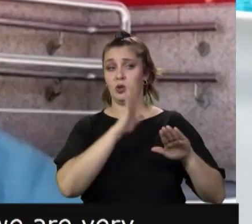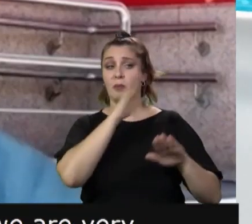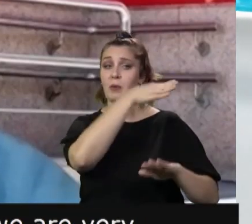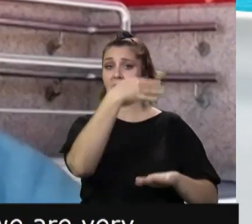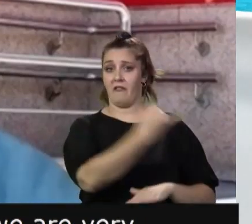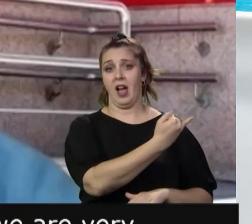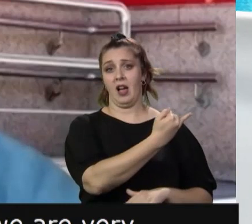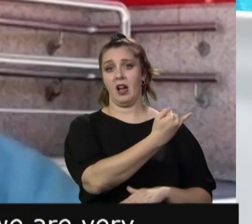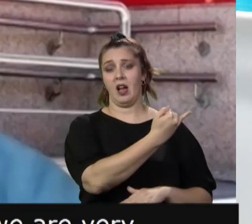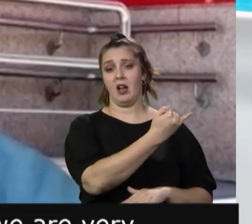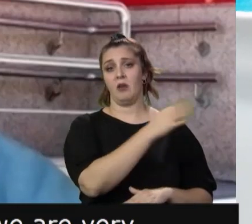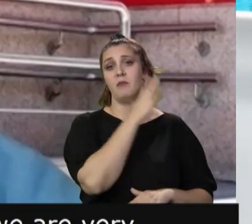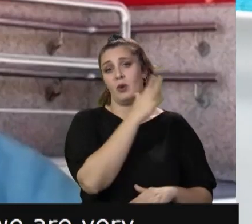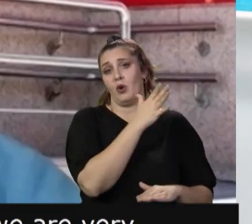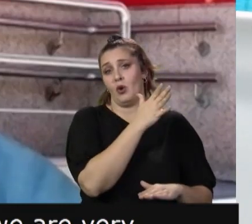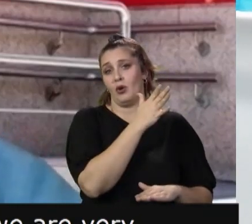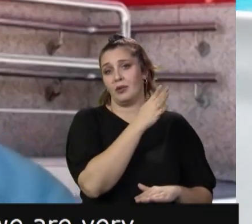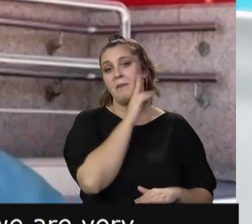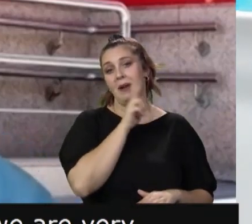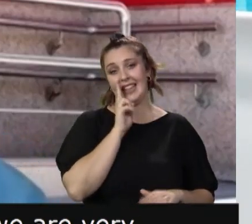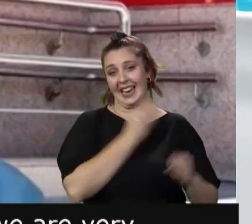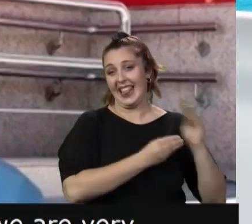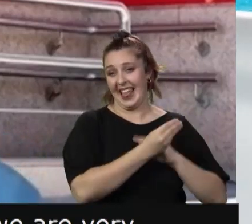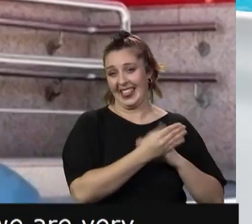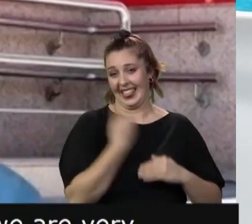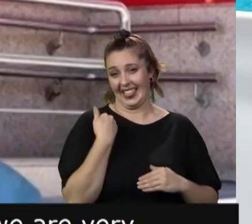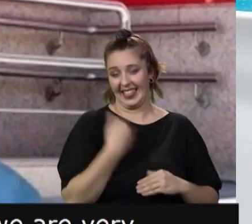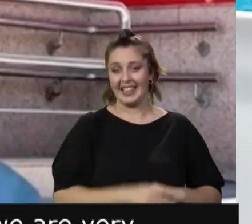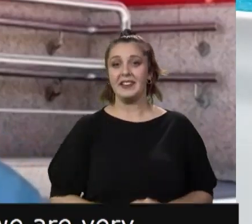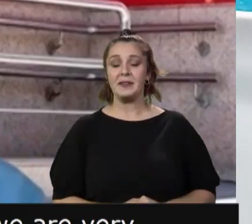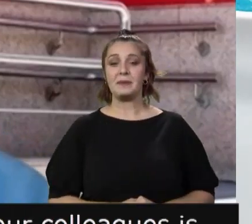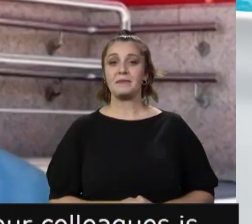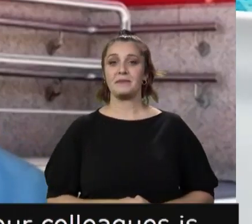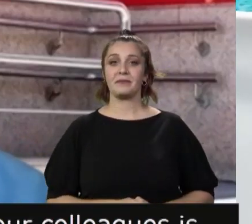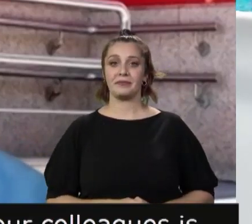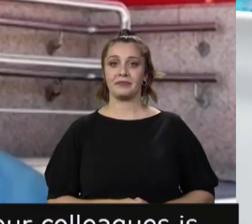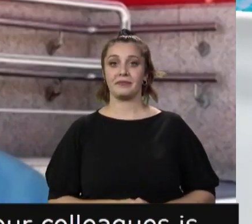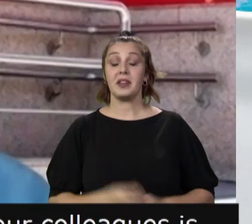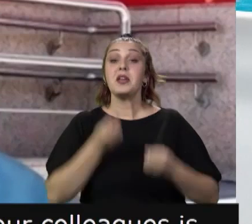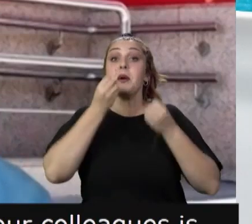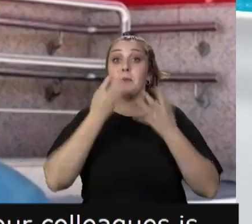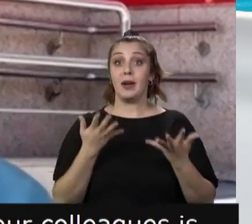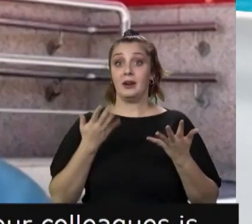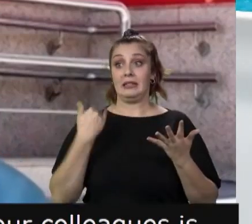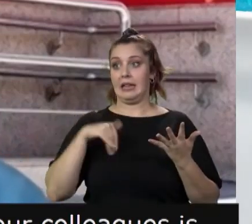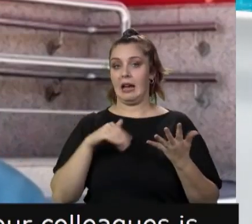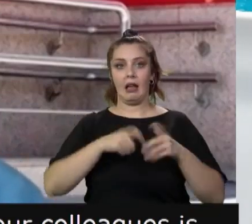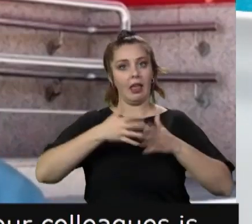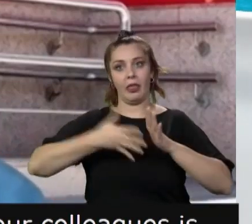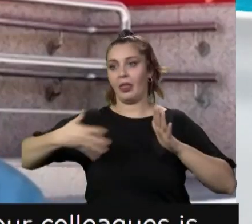colleagues is taking the place of one of our colleagues who is on her maternity